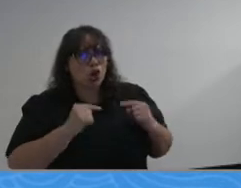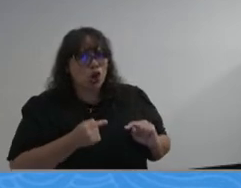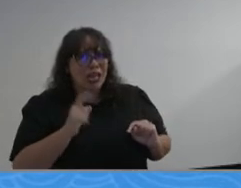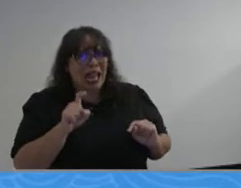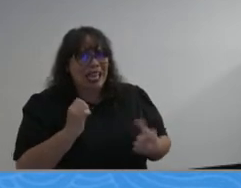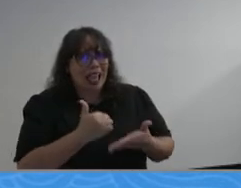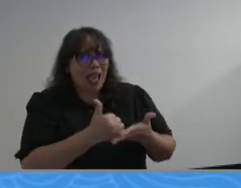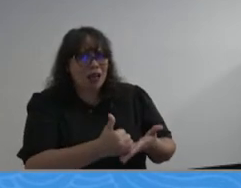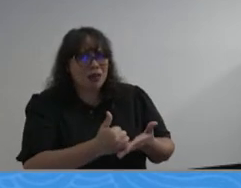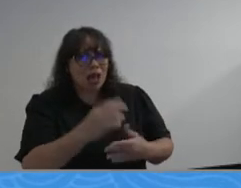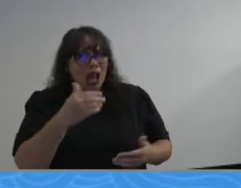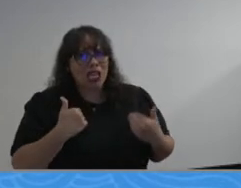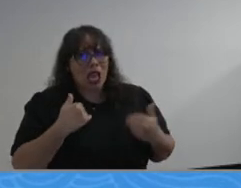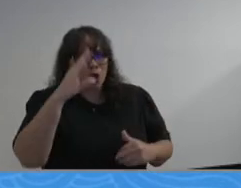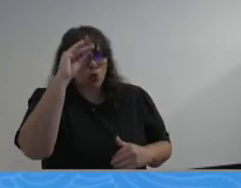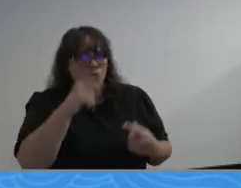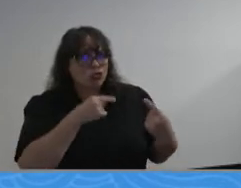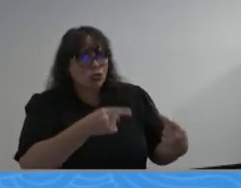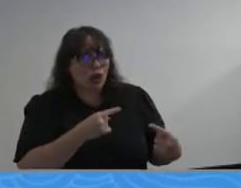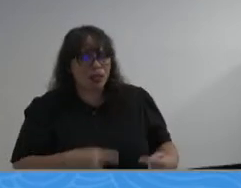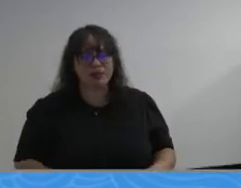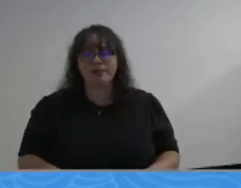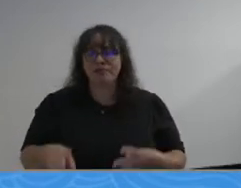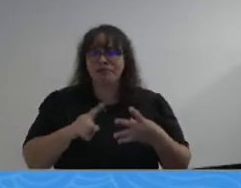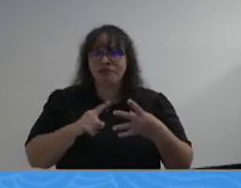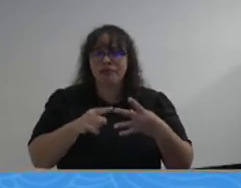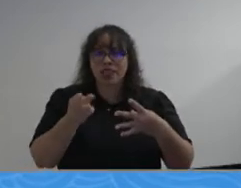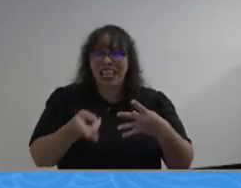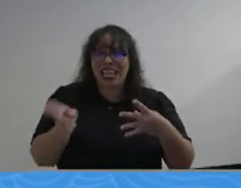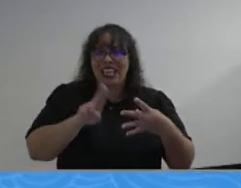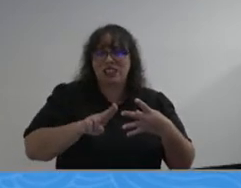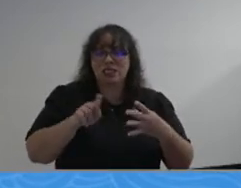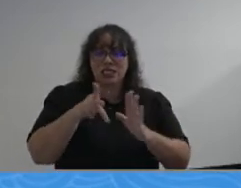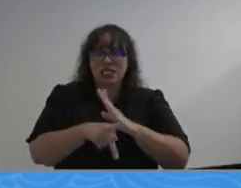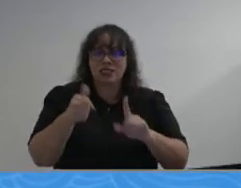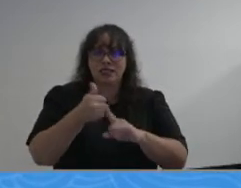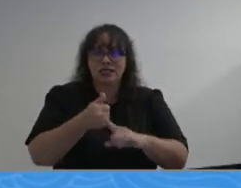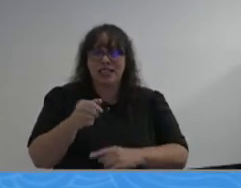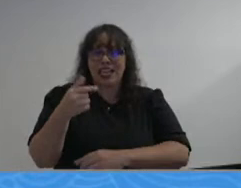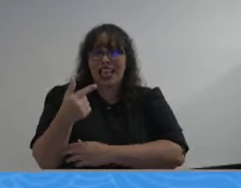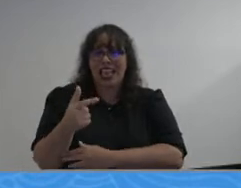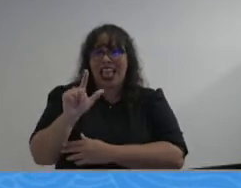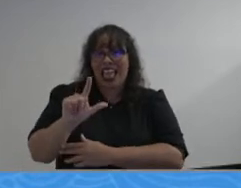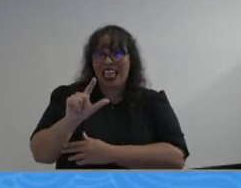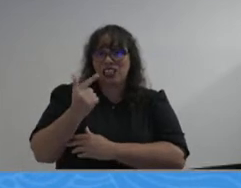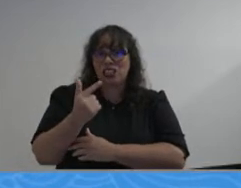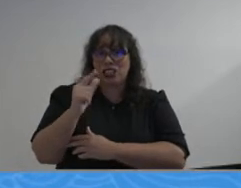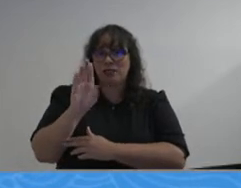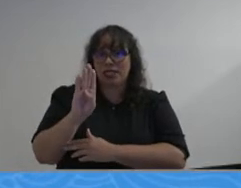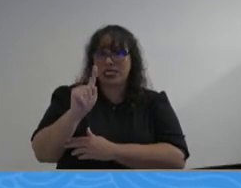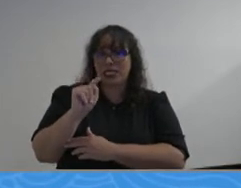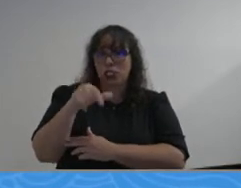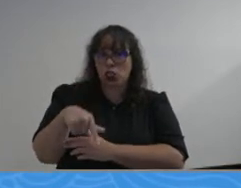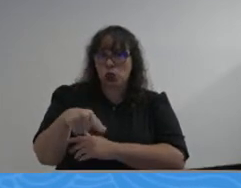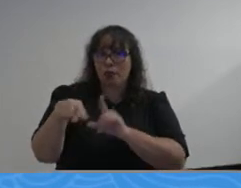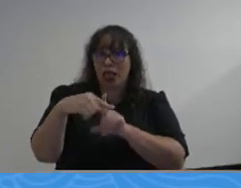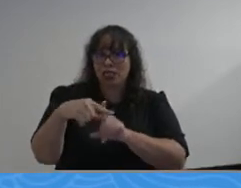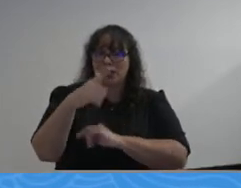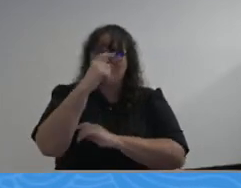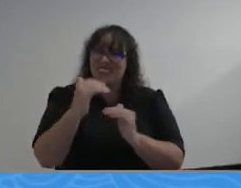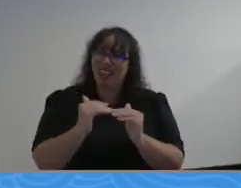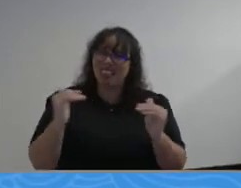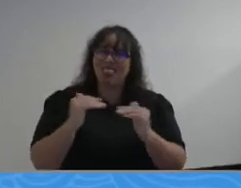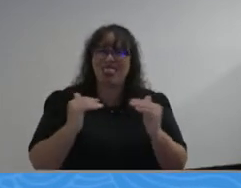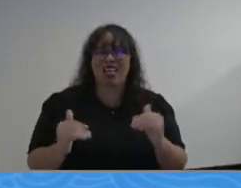are struggling in this moment. We've also seen a significant increase in suicide among our LGBTQ plus youth, because we know the levels of homophobia